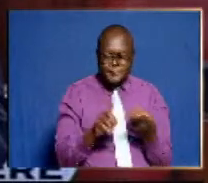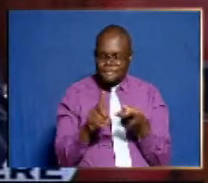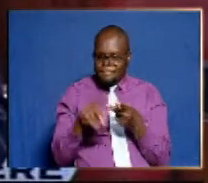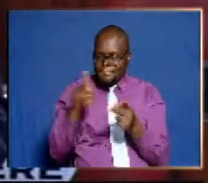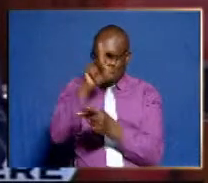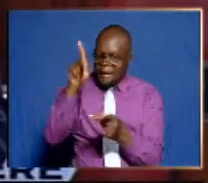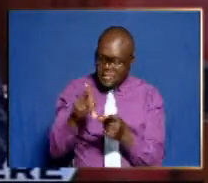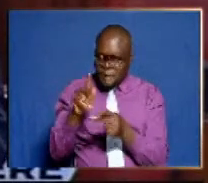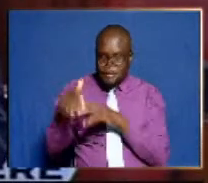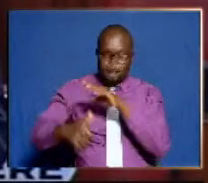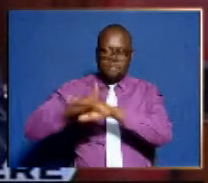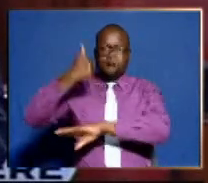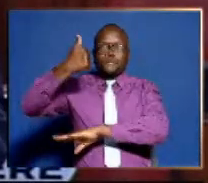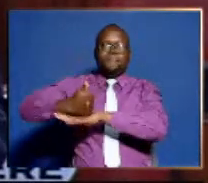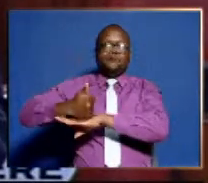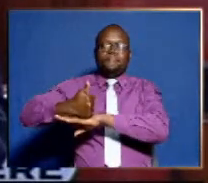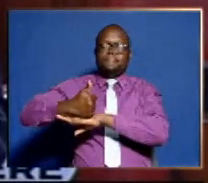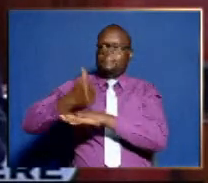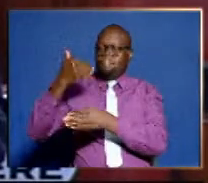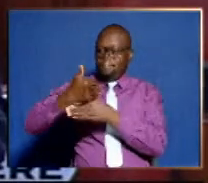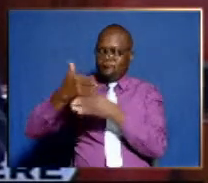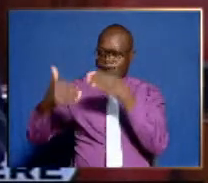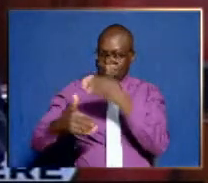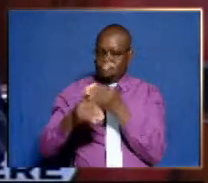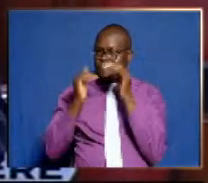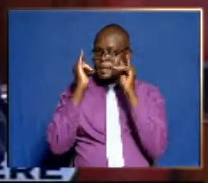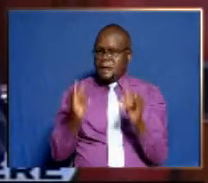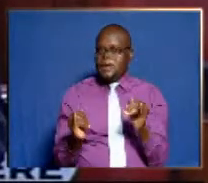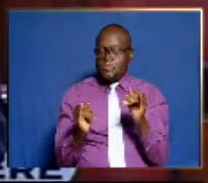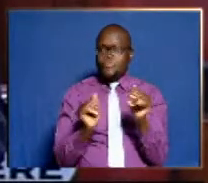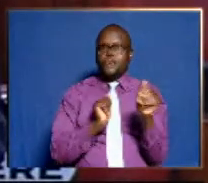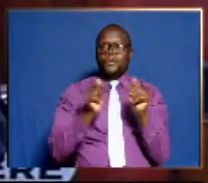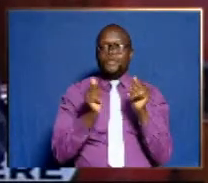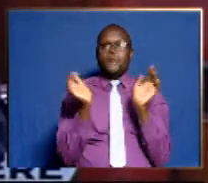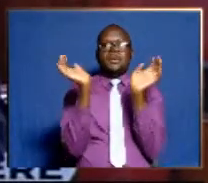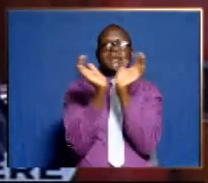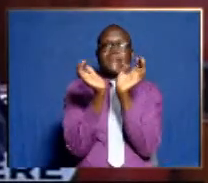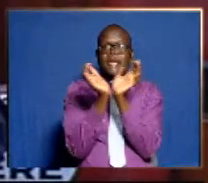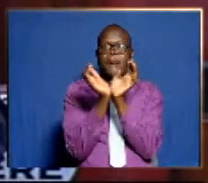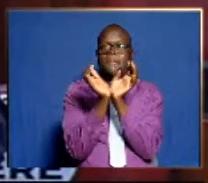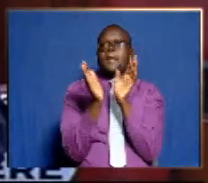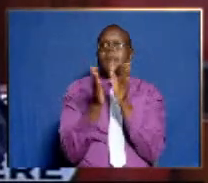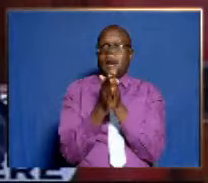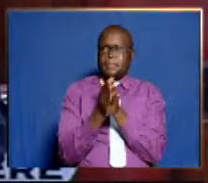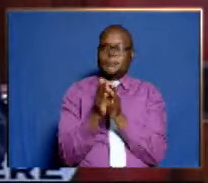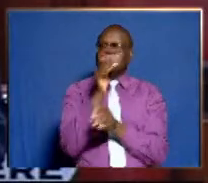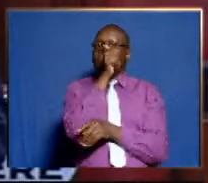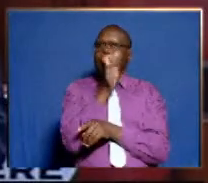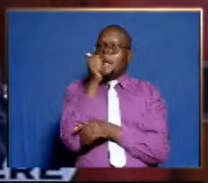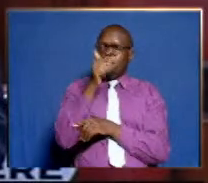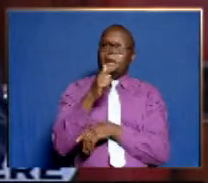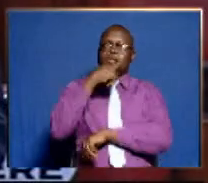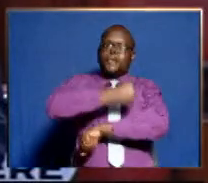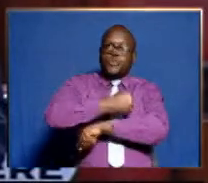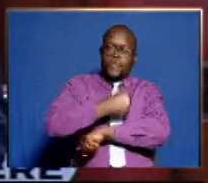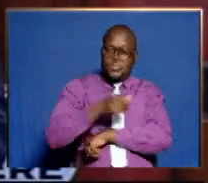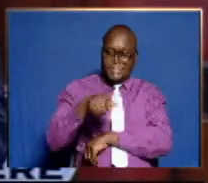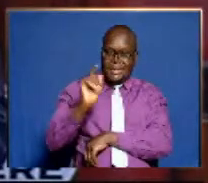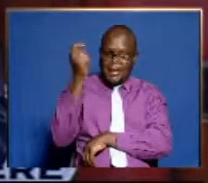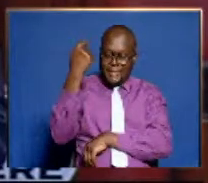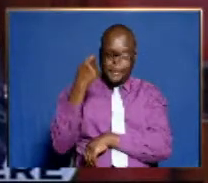the establishment and construction of new sports stadia and sports academies in the country? Roman